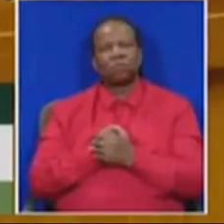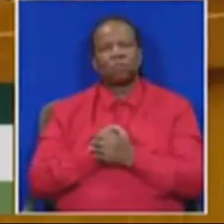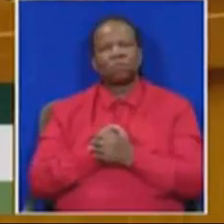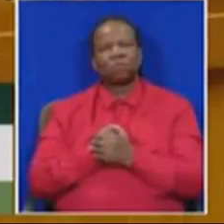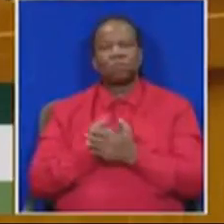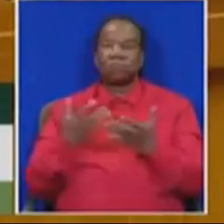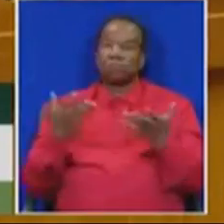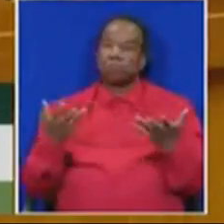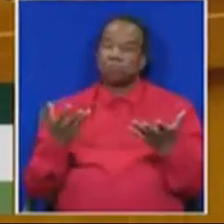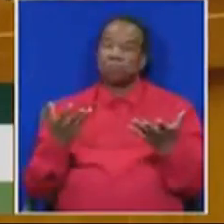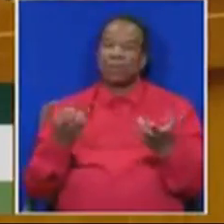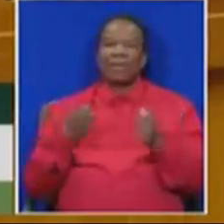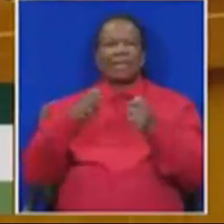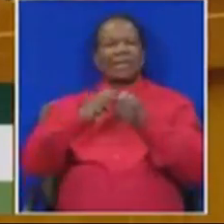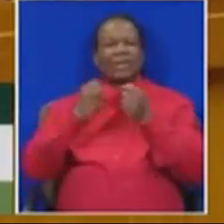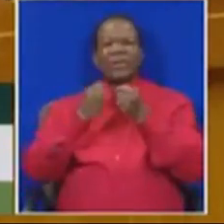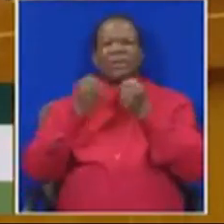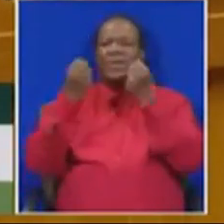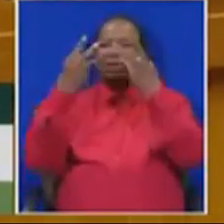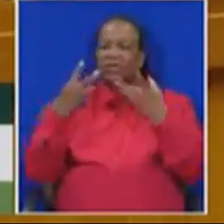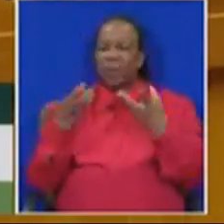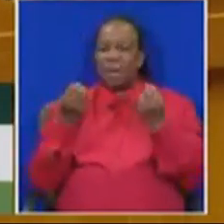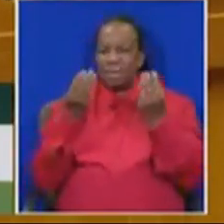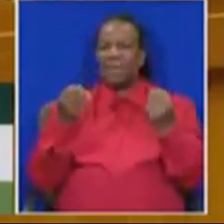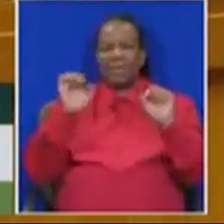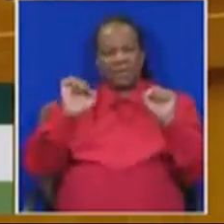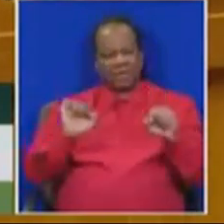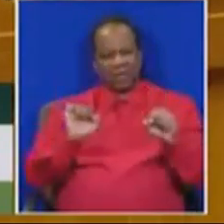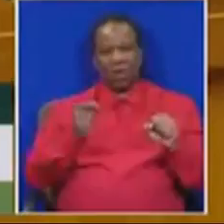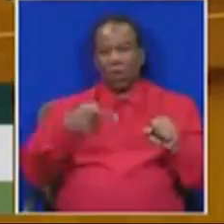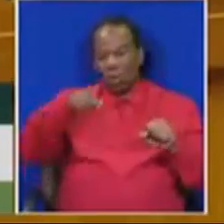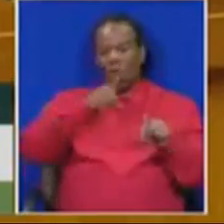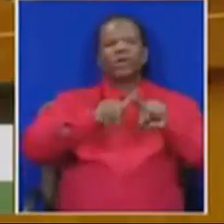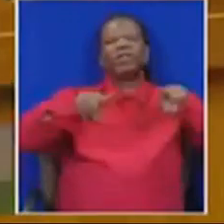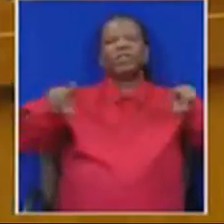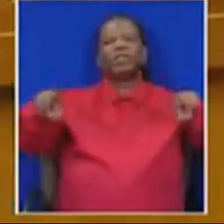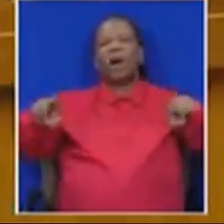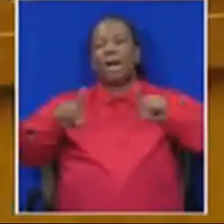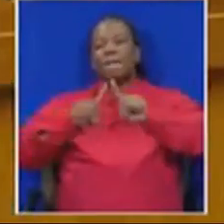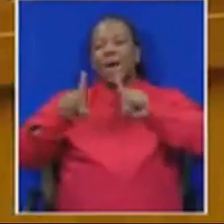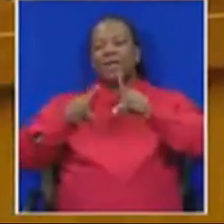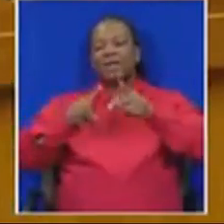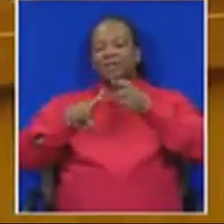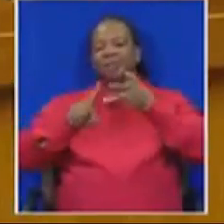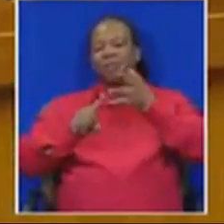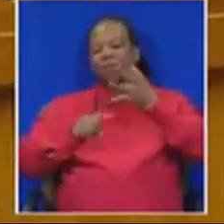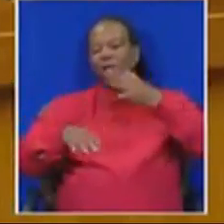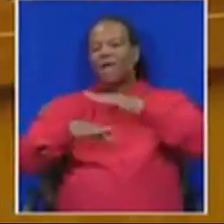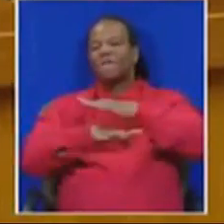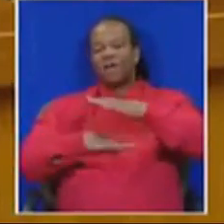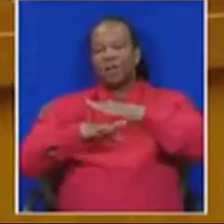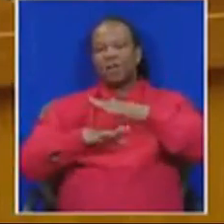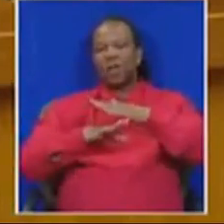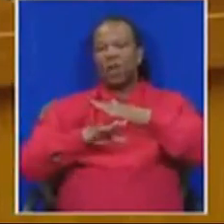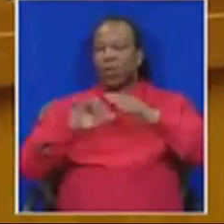While there are many issues on which we may differ, on these fundamental matters, we are all at